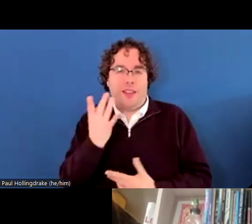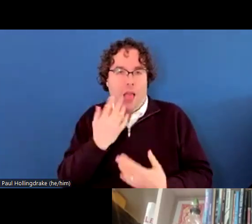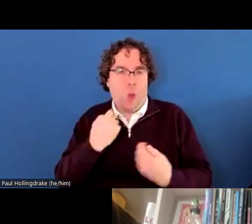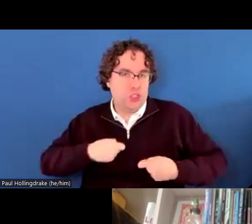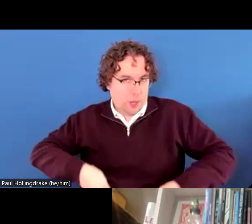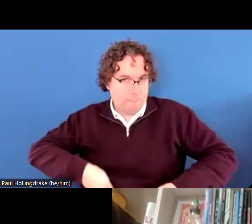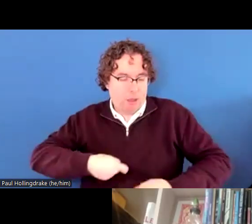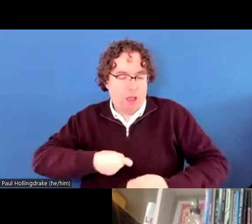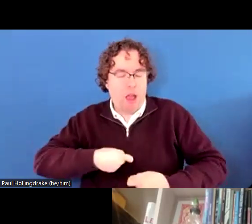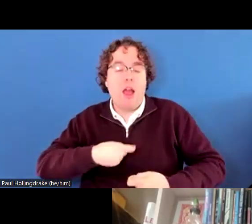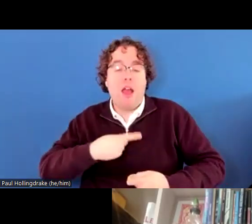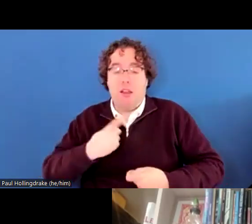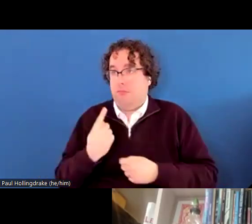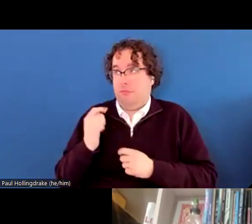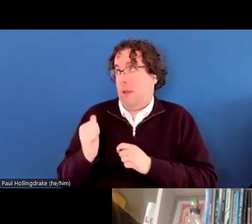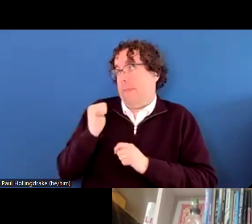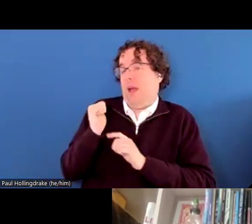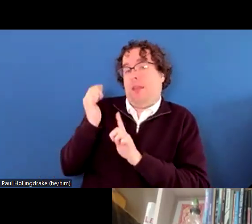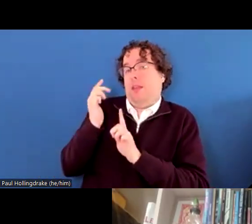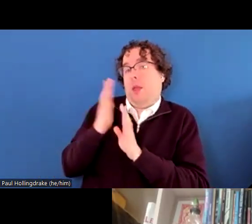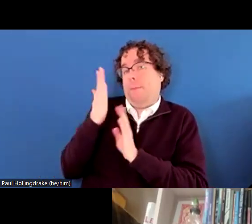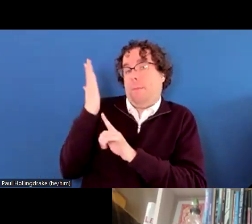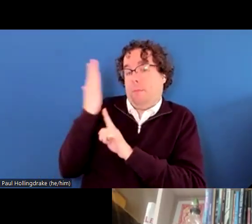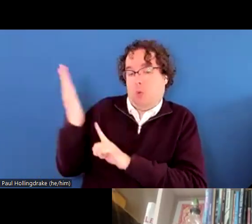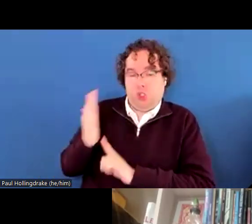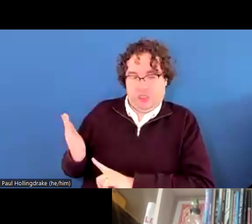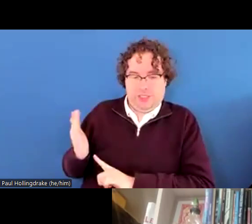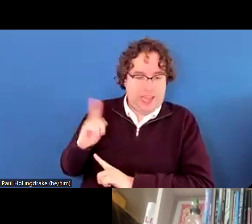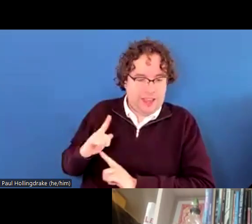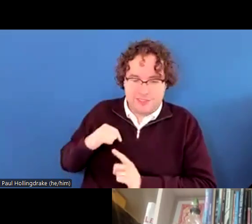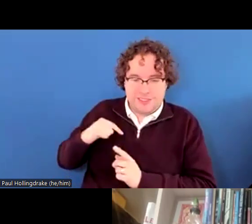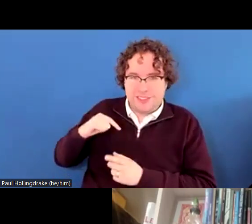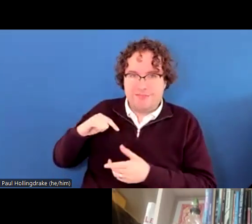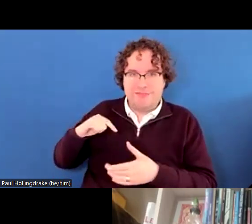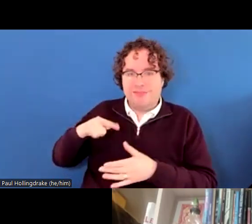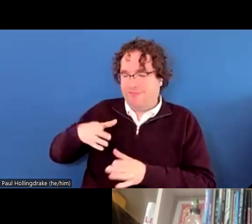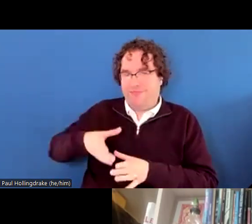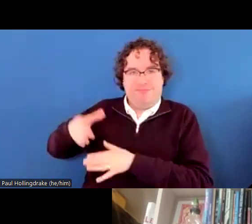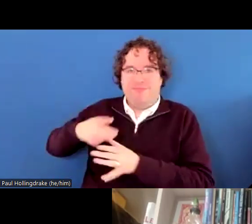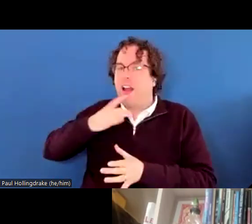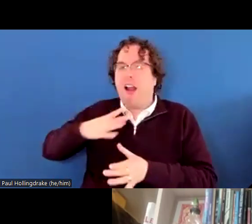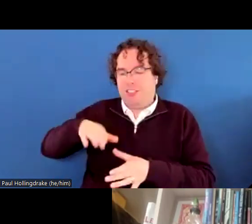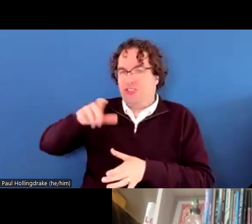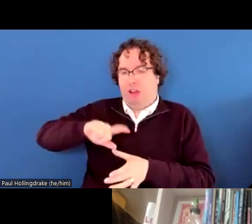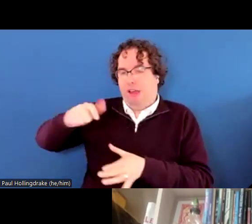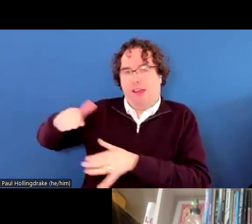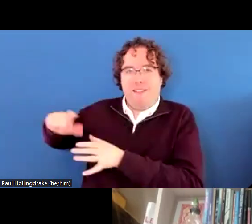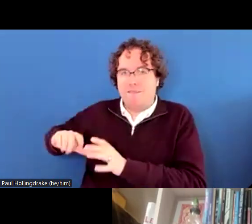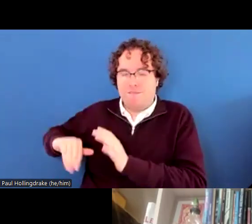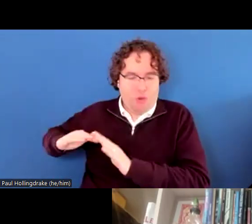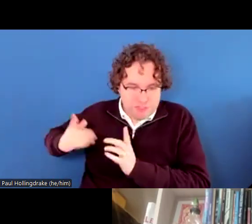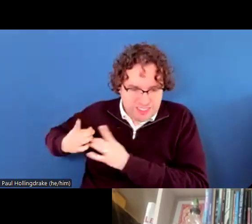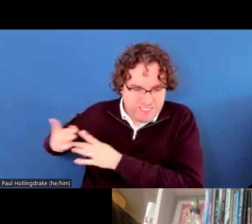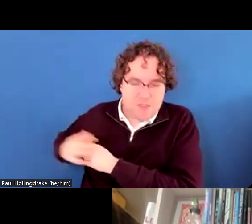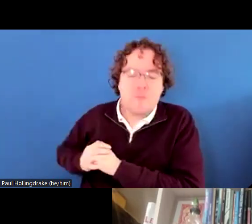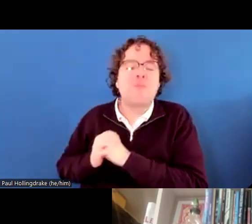are books and mason jars full of stuff on a bookcase.